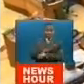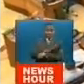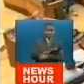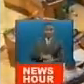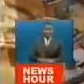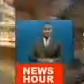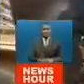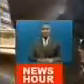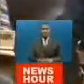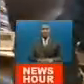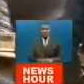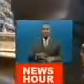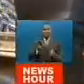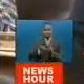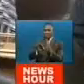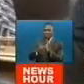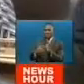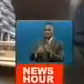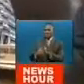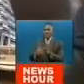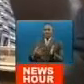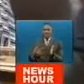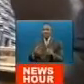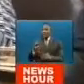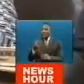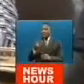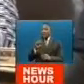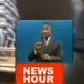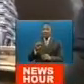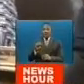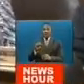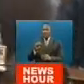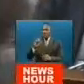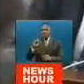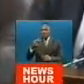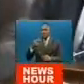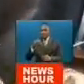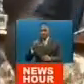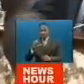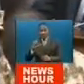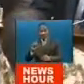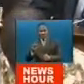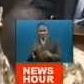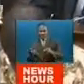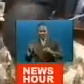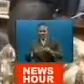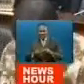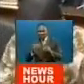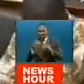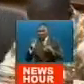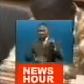highlighted. Available statistics indicate that secondary school enrollment has increased by more than